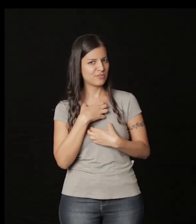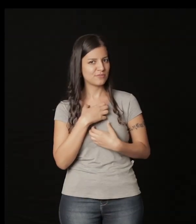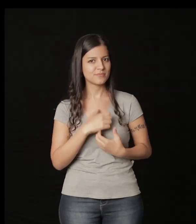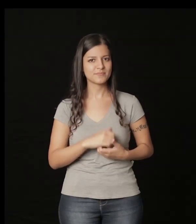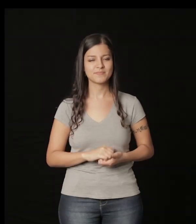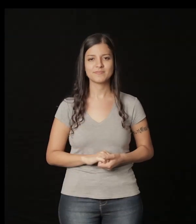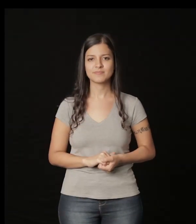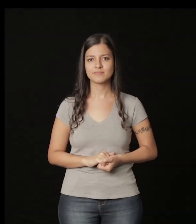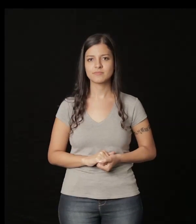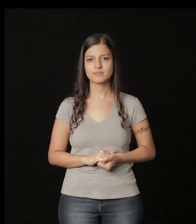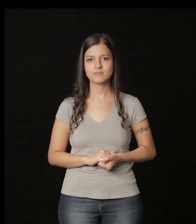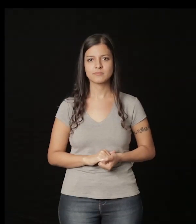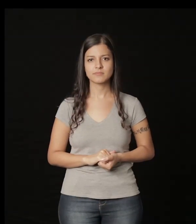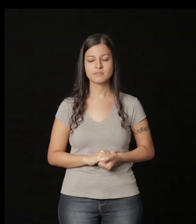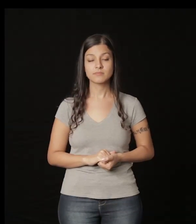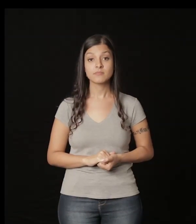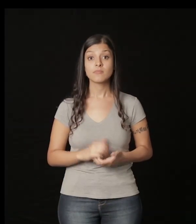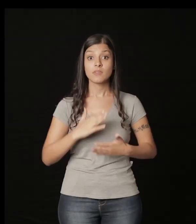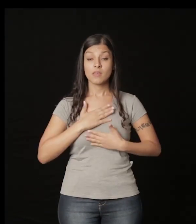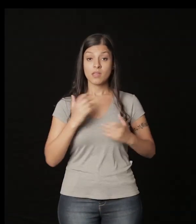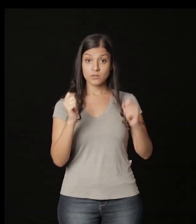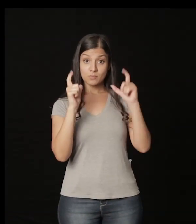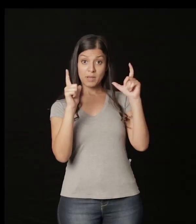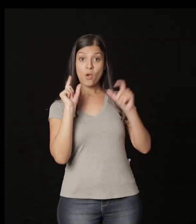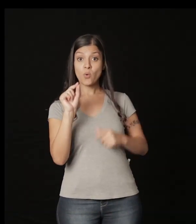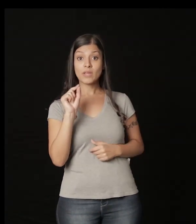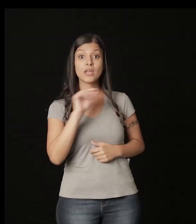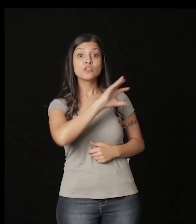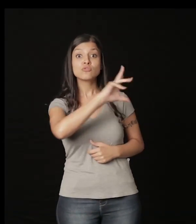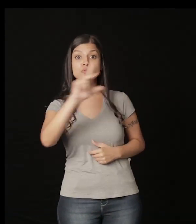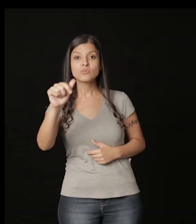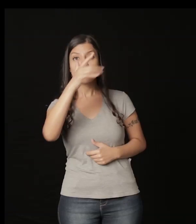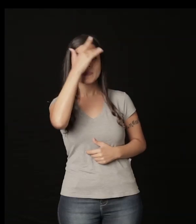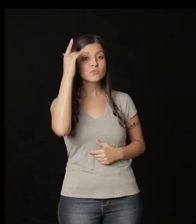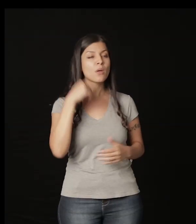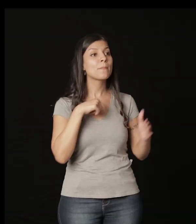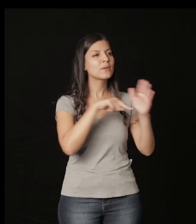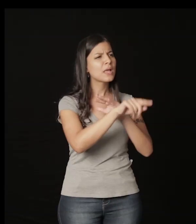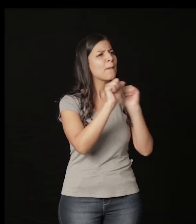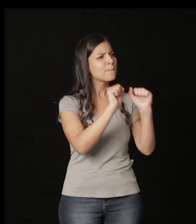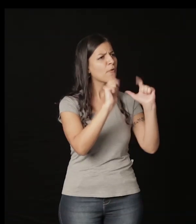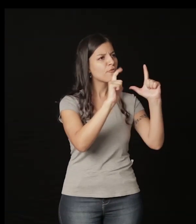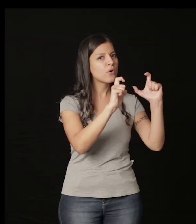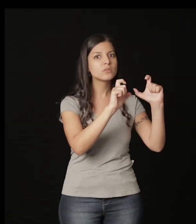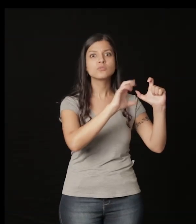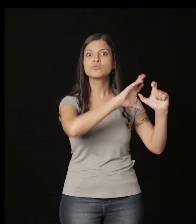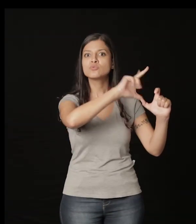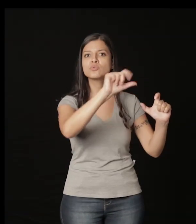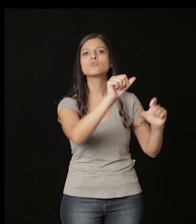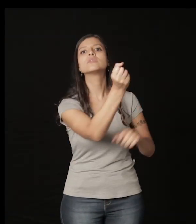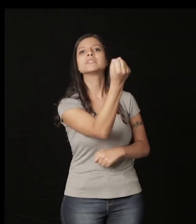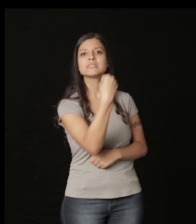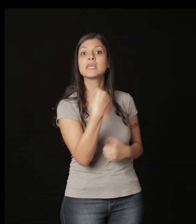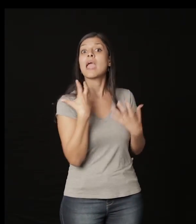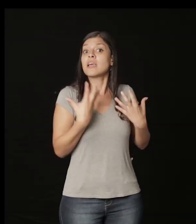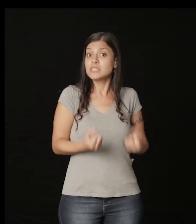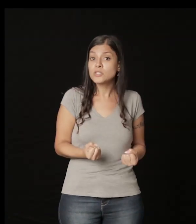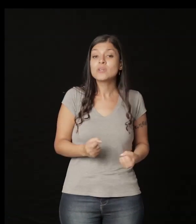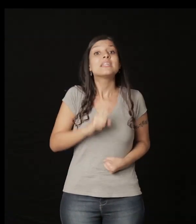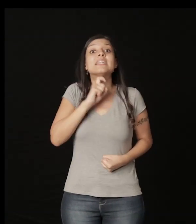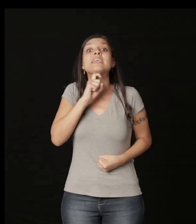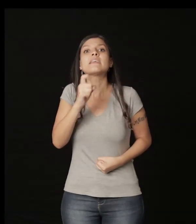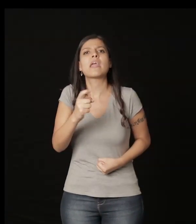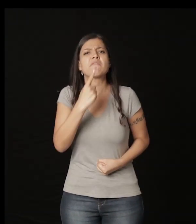surprised us was that everybody that we asked said yes. Everybody, not one person said no. And